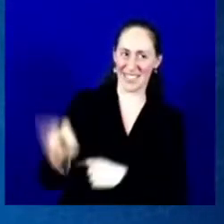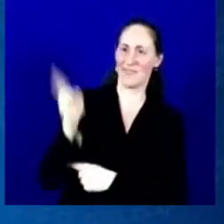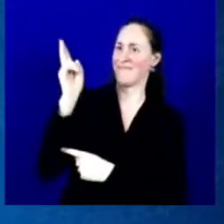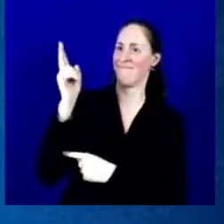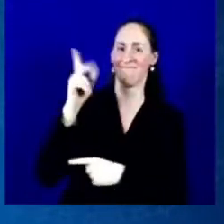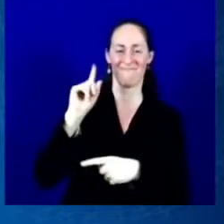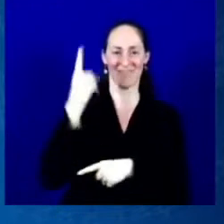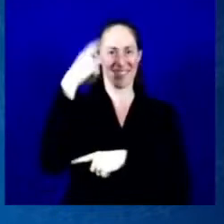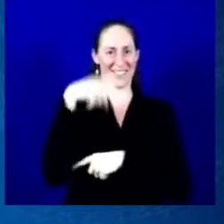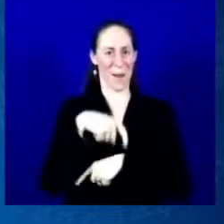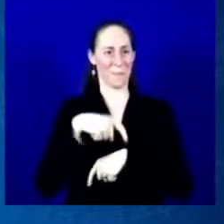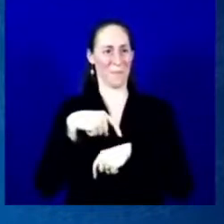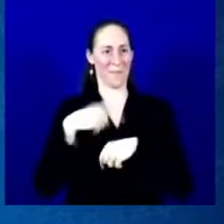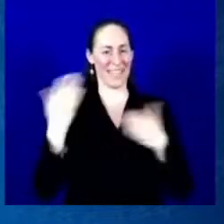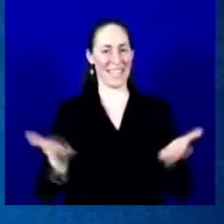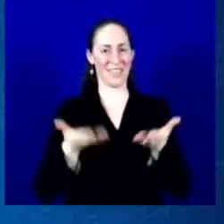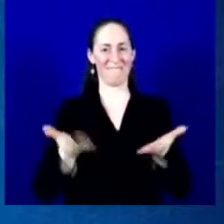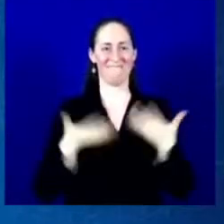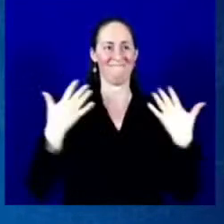and it's about time.